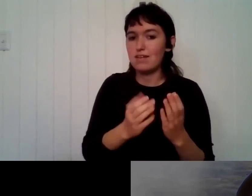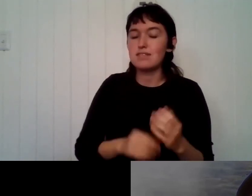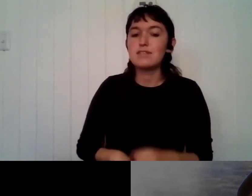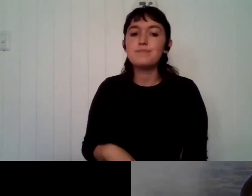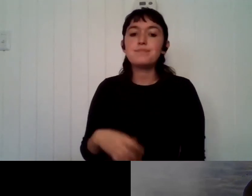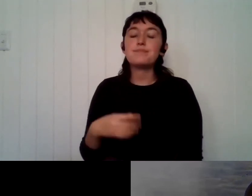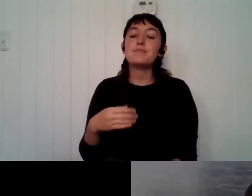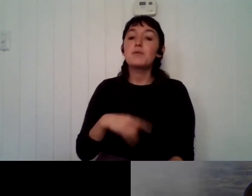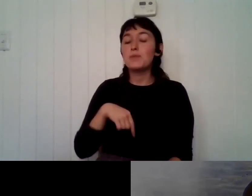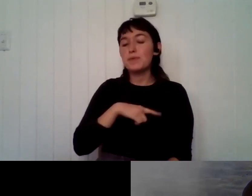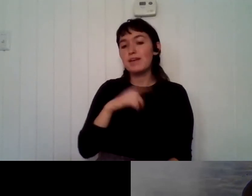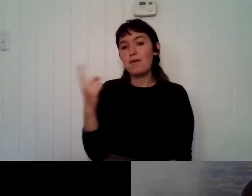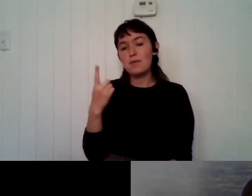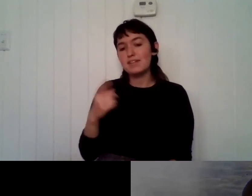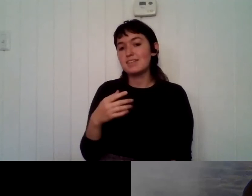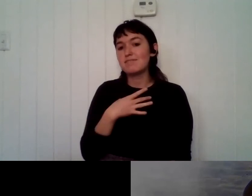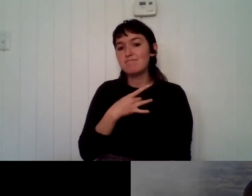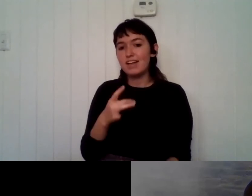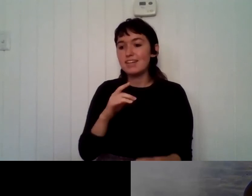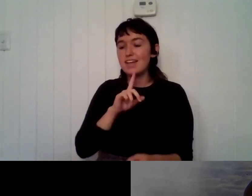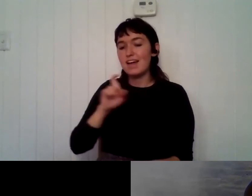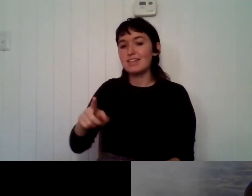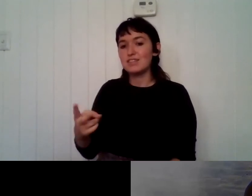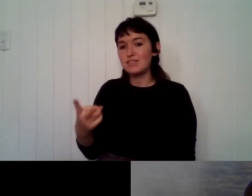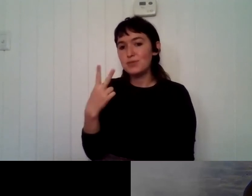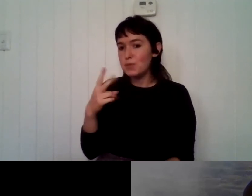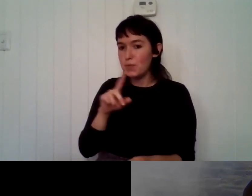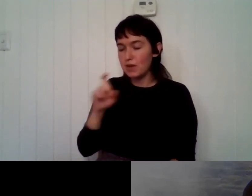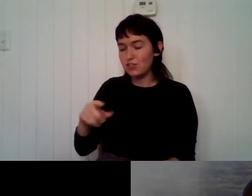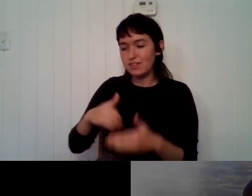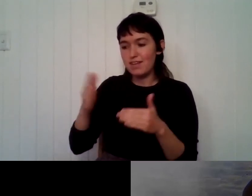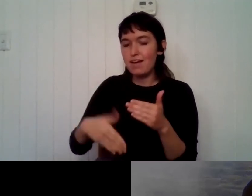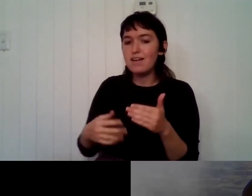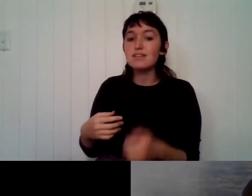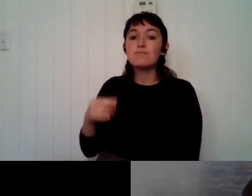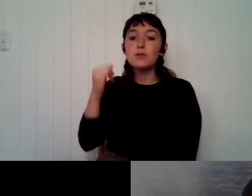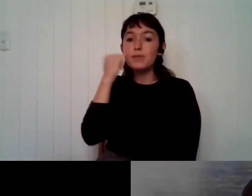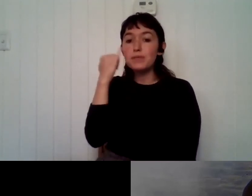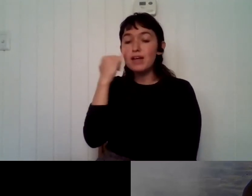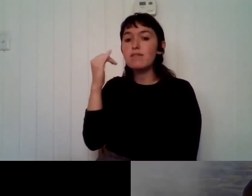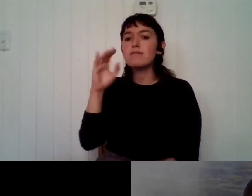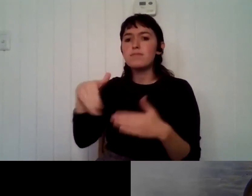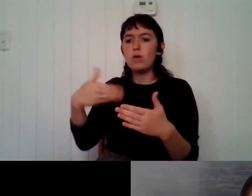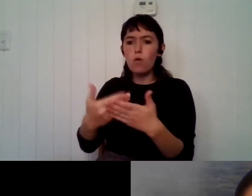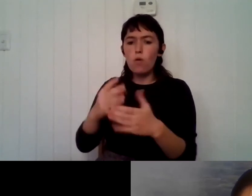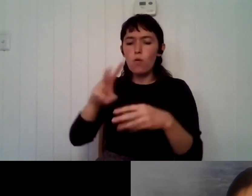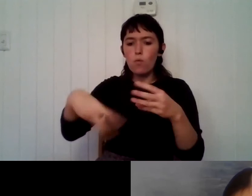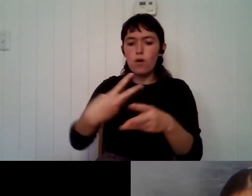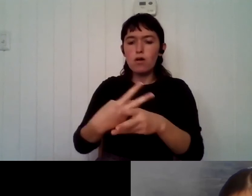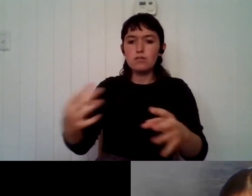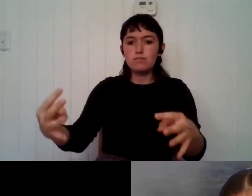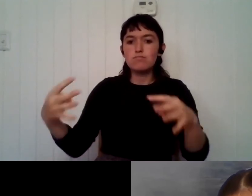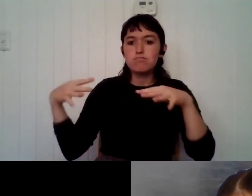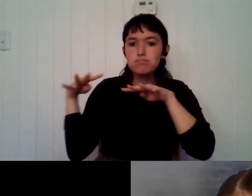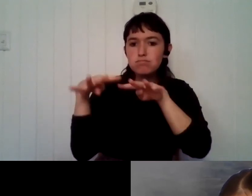questions. And here they are. The first question is, if you had everyone's attention in the whole world and you could tell them one thing about